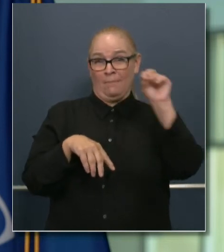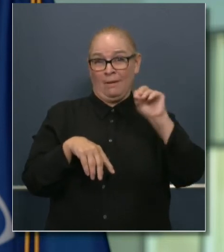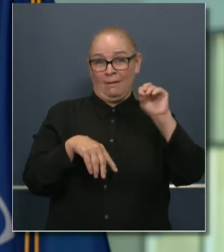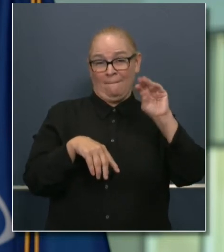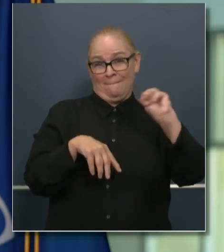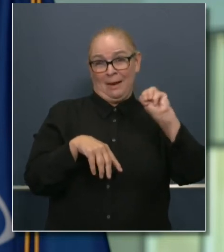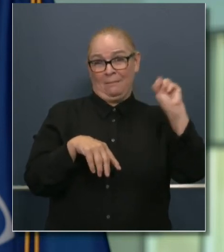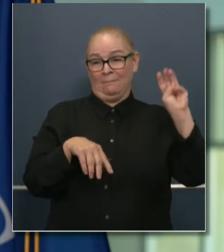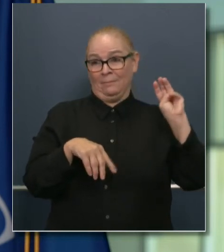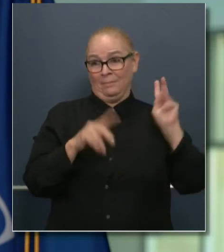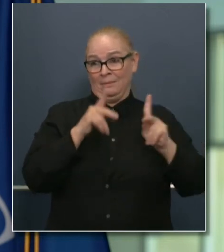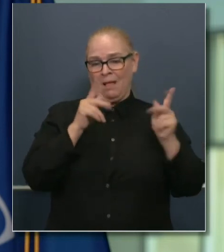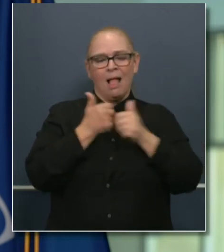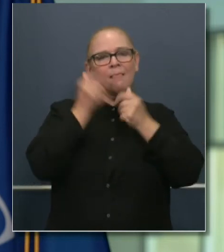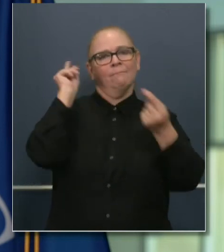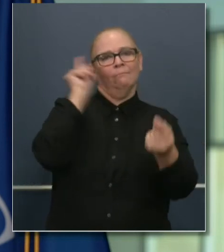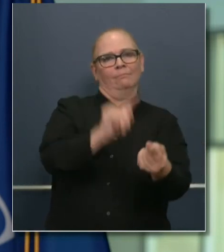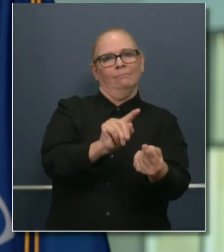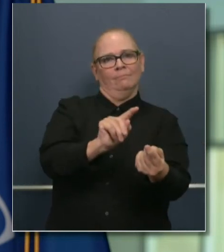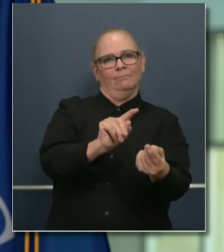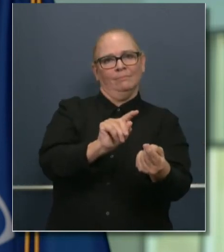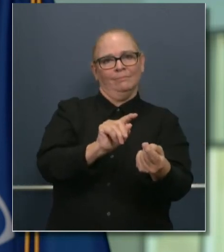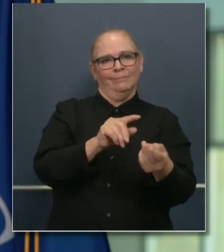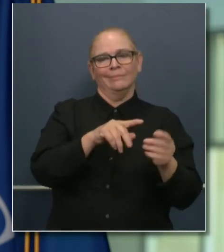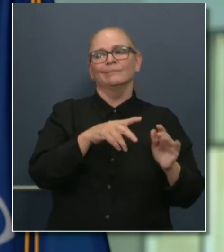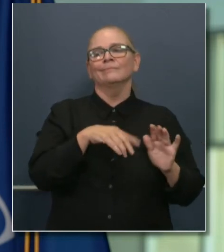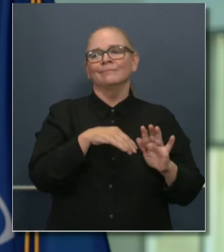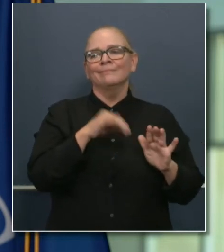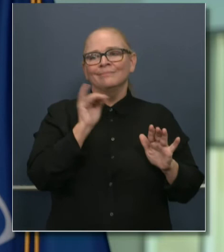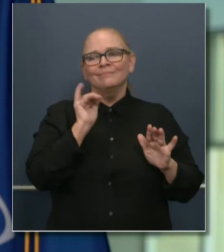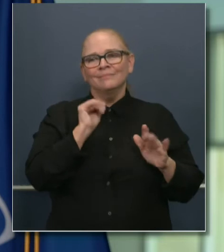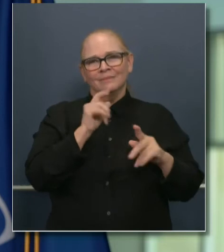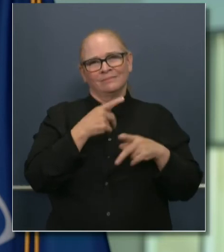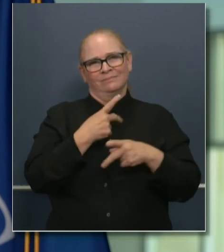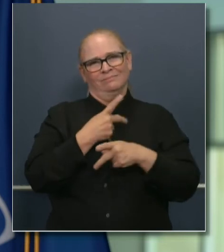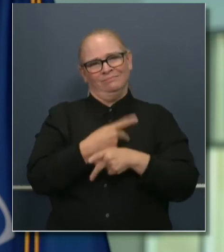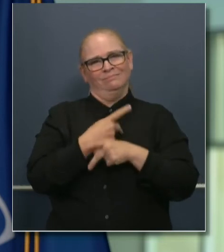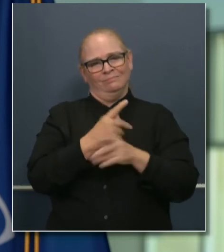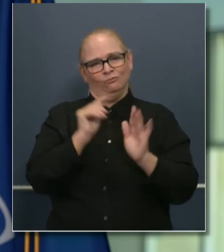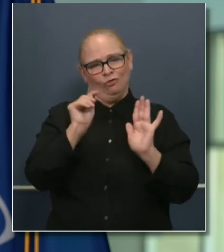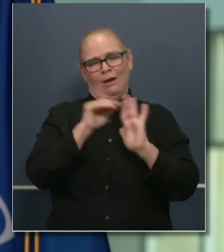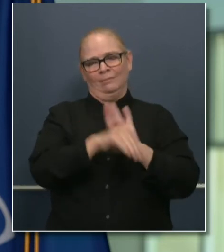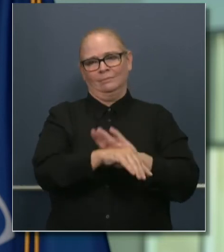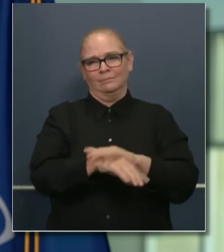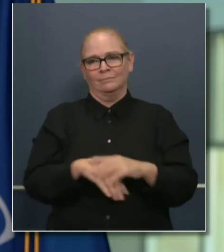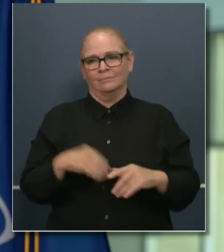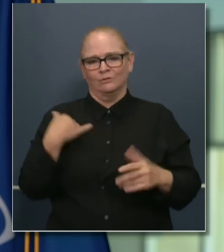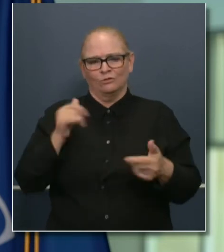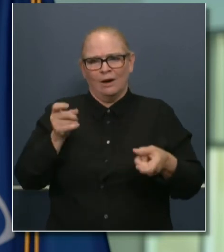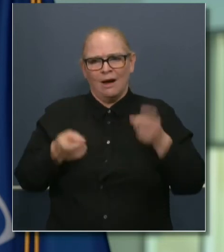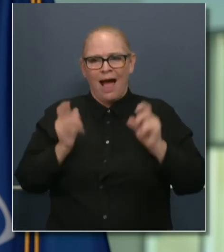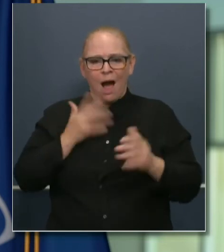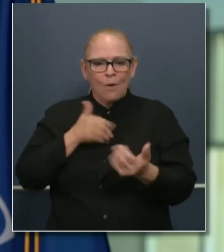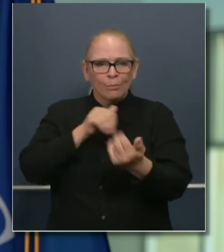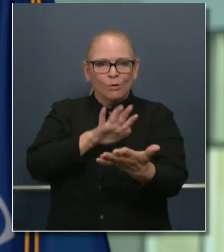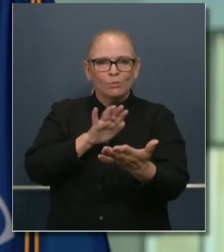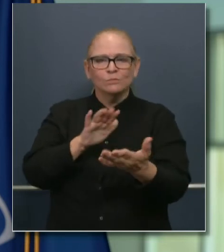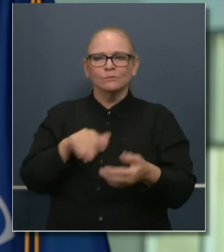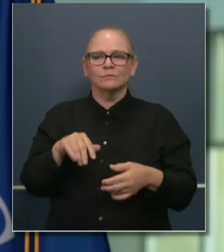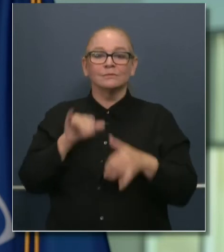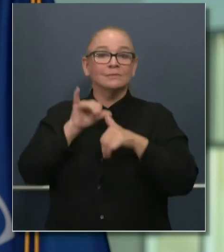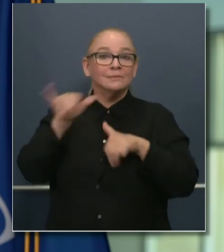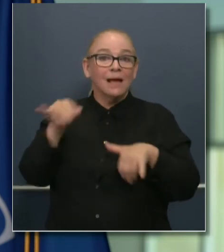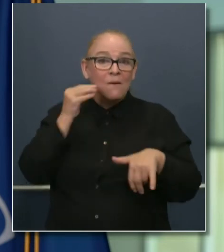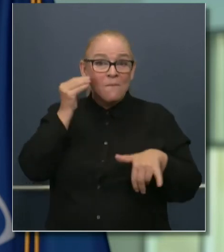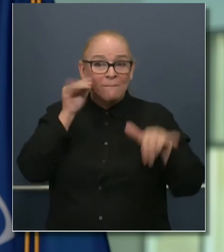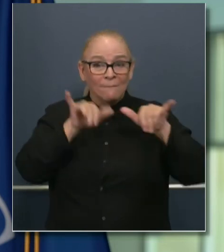power to mitigate the growth and spread of this virus. As we began to modify our stay-at-home orders, people began